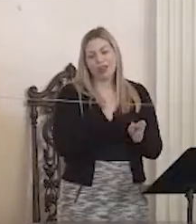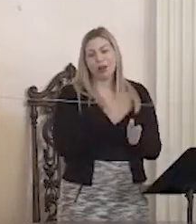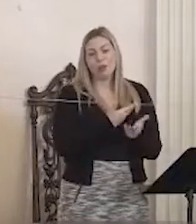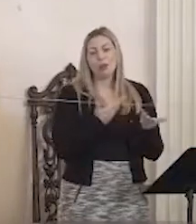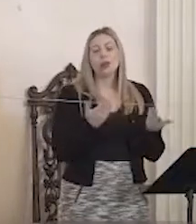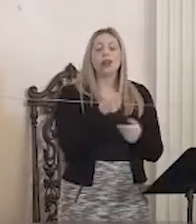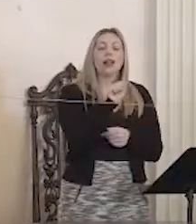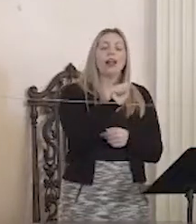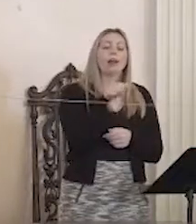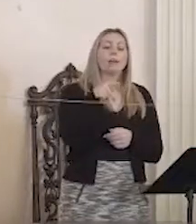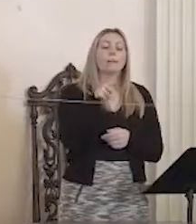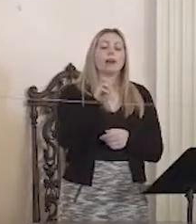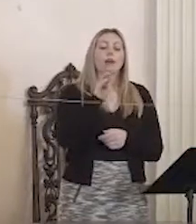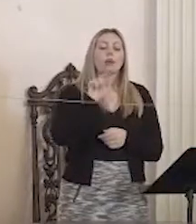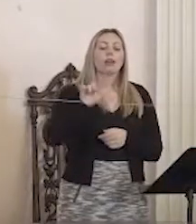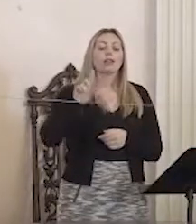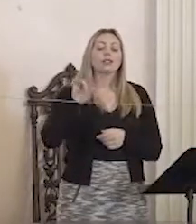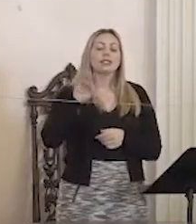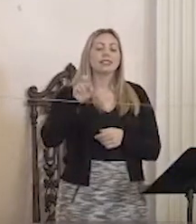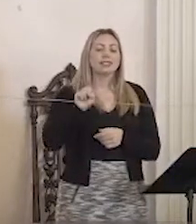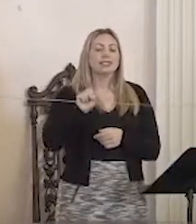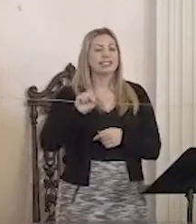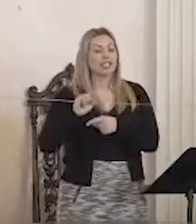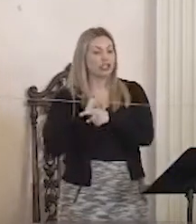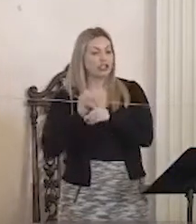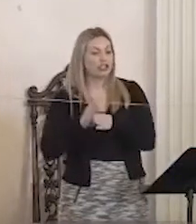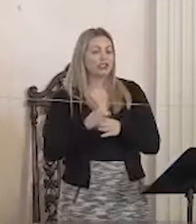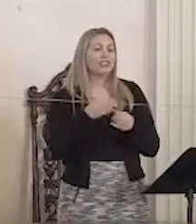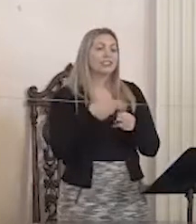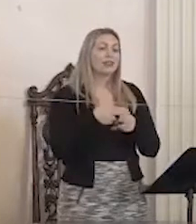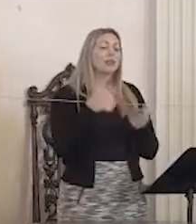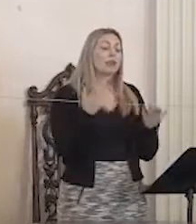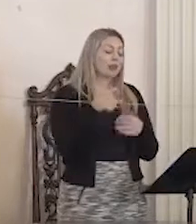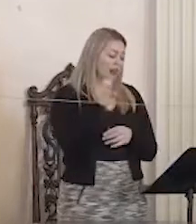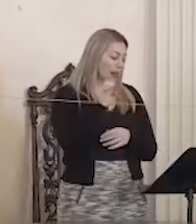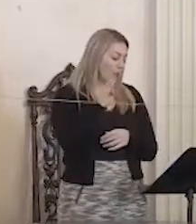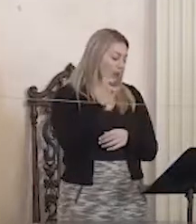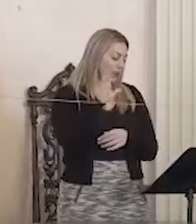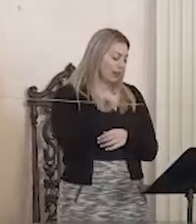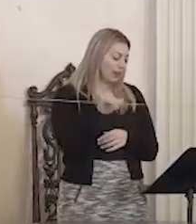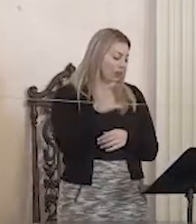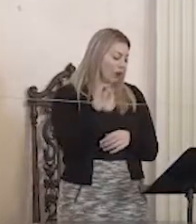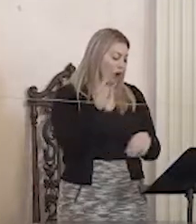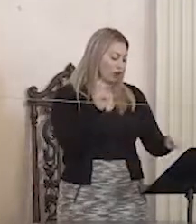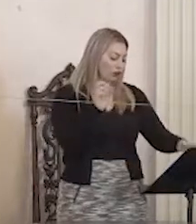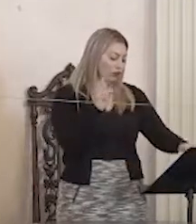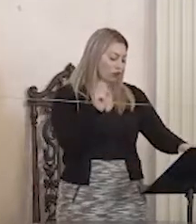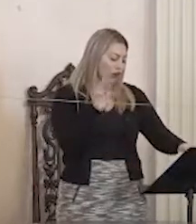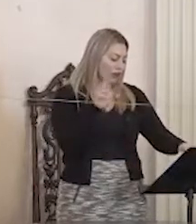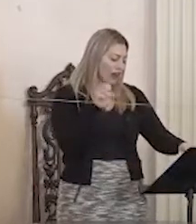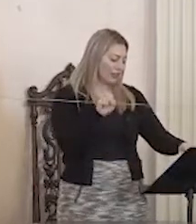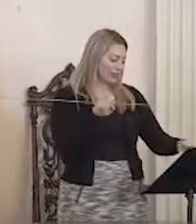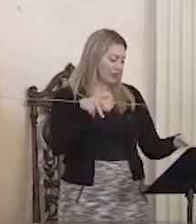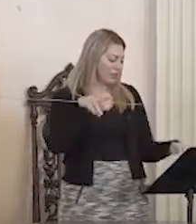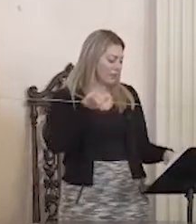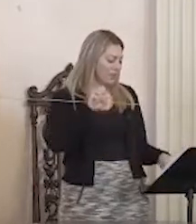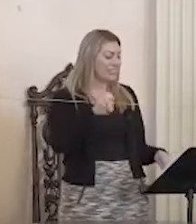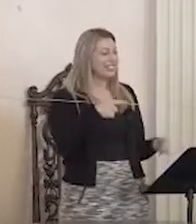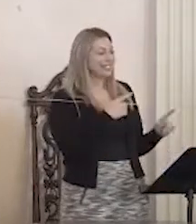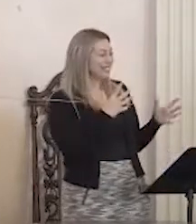A. Powell Davies intern, Ebony Contreras Peace. Ebony is a student at the...